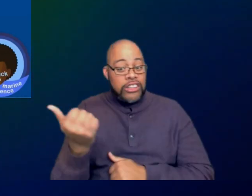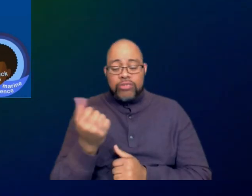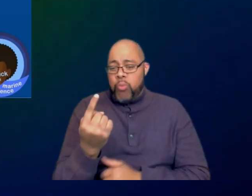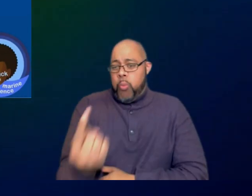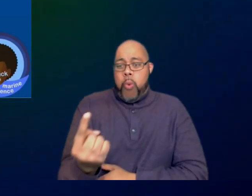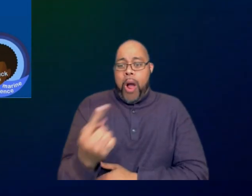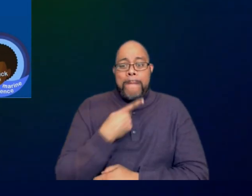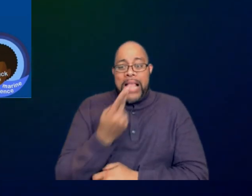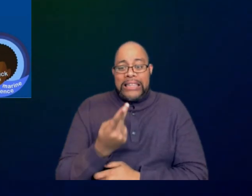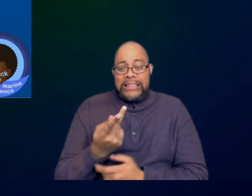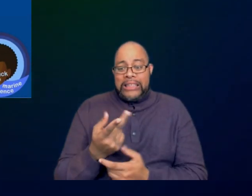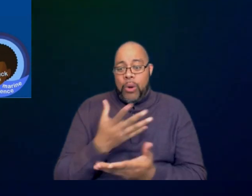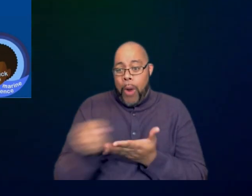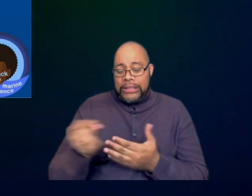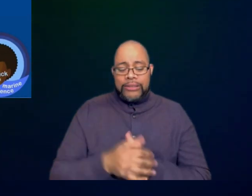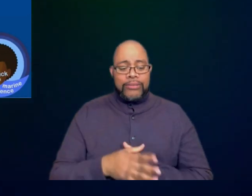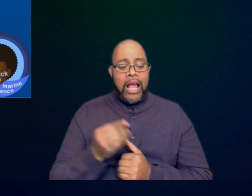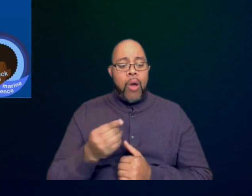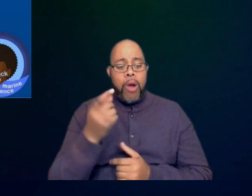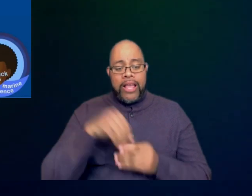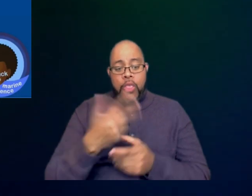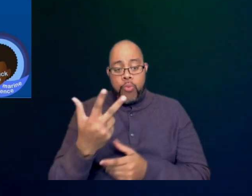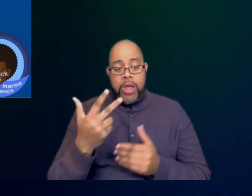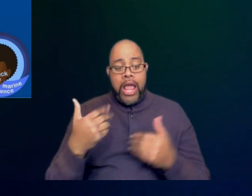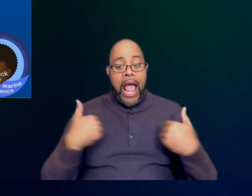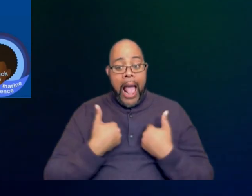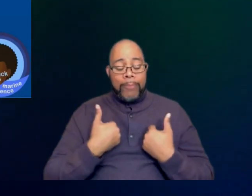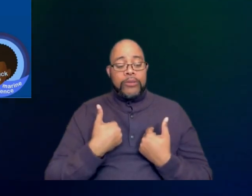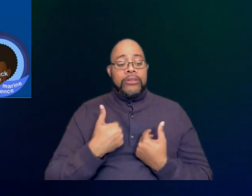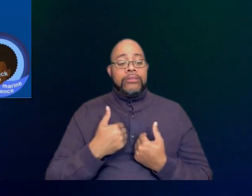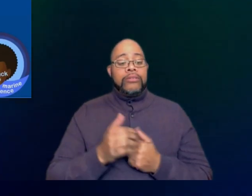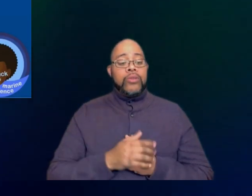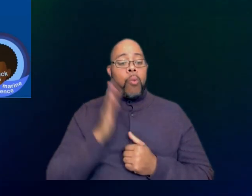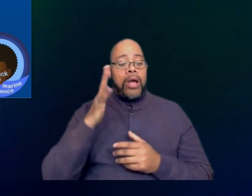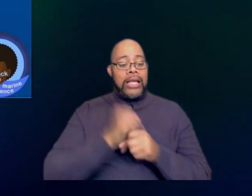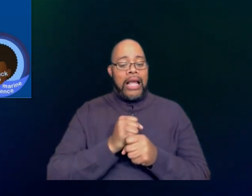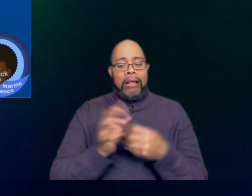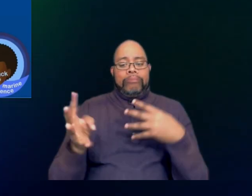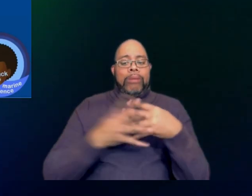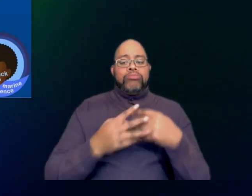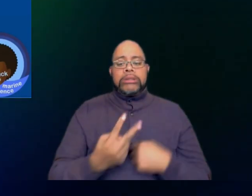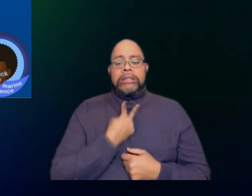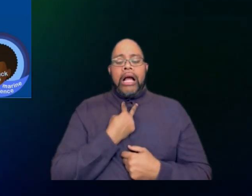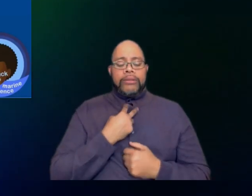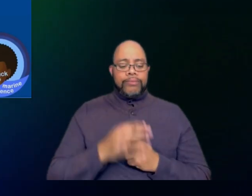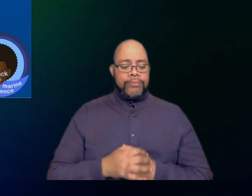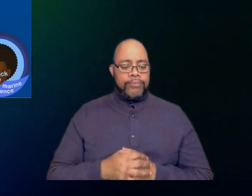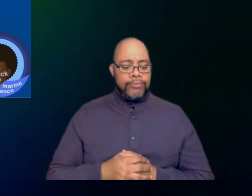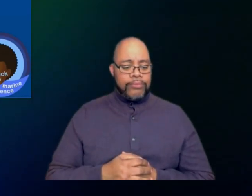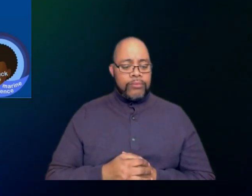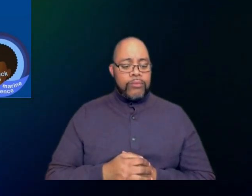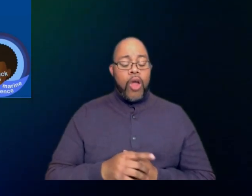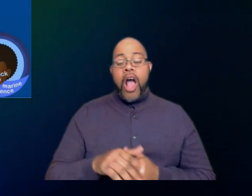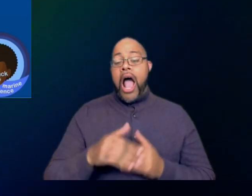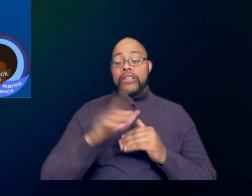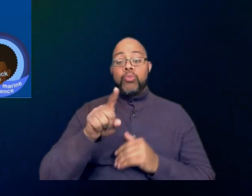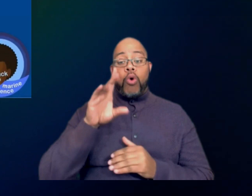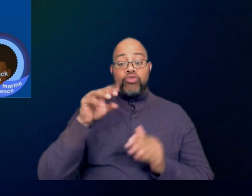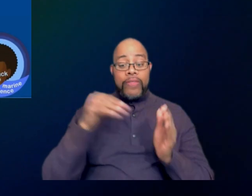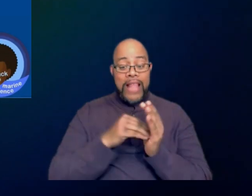anything else, just plastic waste. And 1 in 3 marine mammal species get entangled in litter. And at